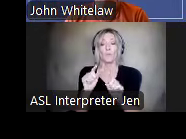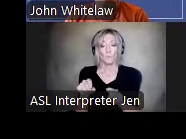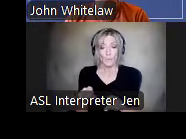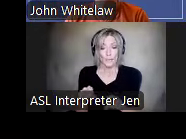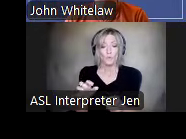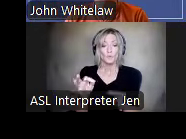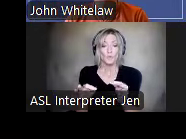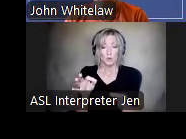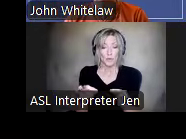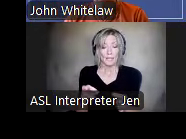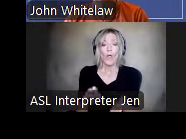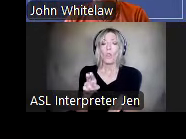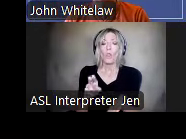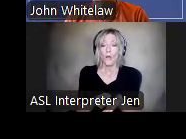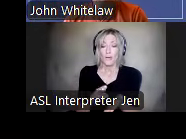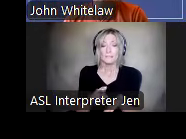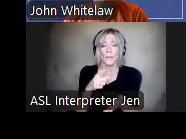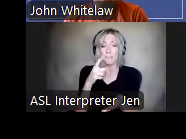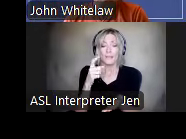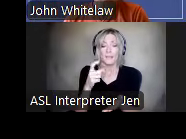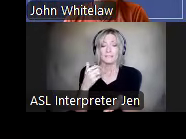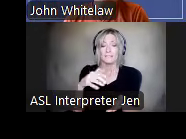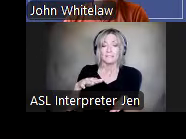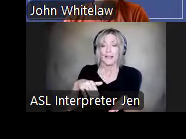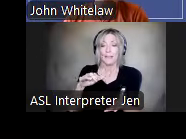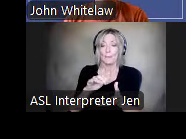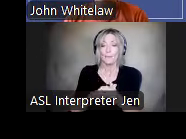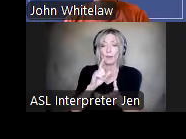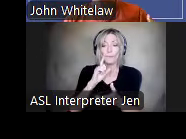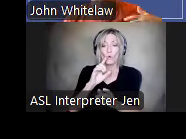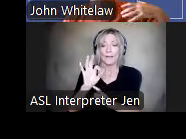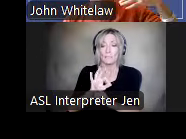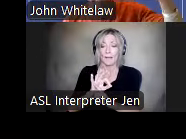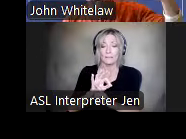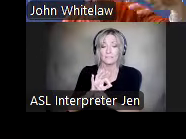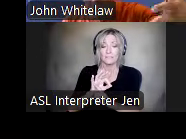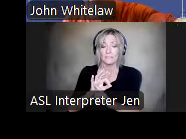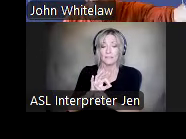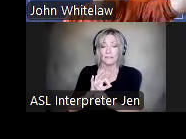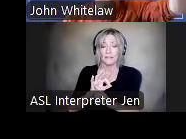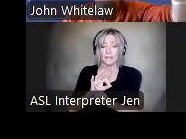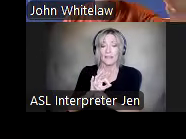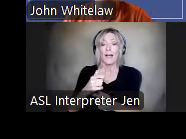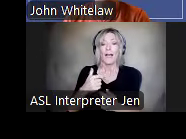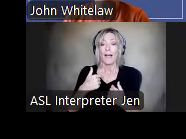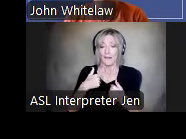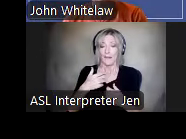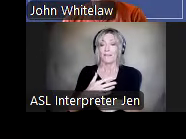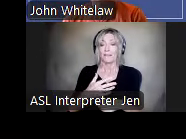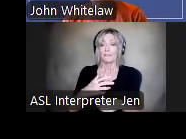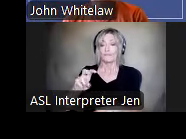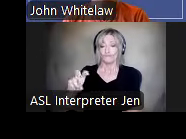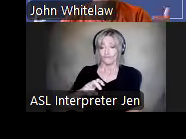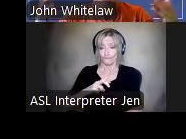hearing. They lost because they hadn't been married for 9 months. I acquired the case later